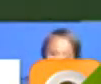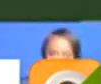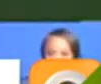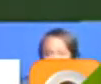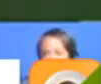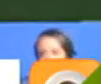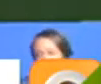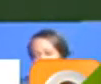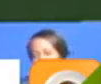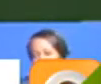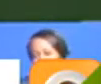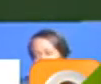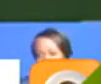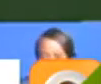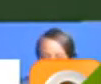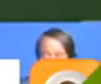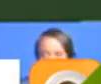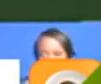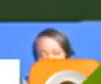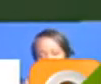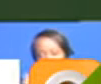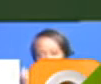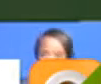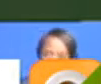to a conclusion.